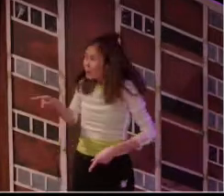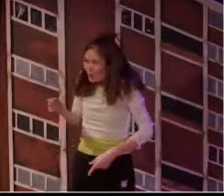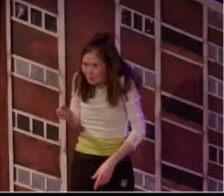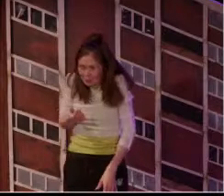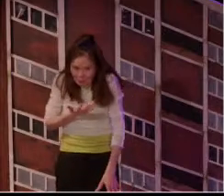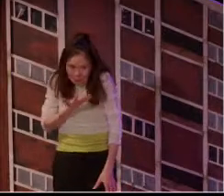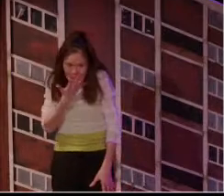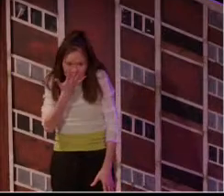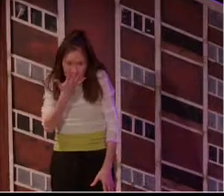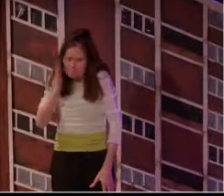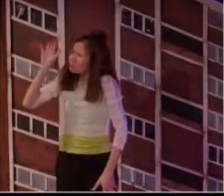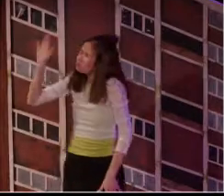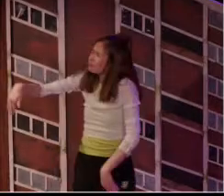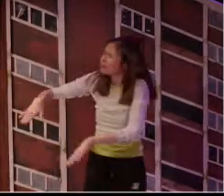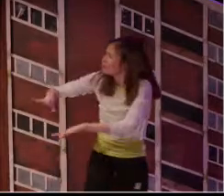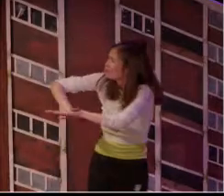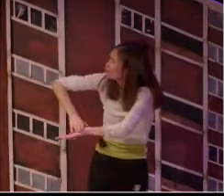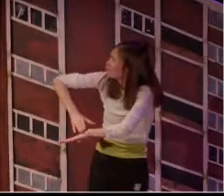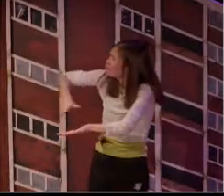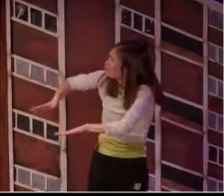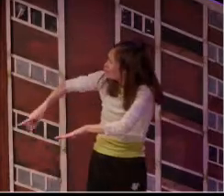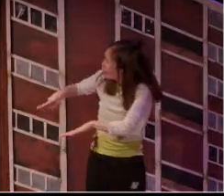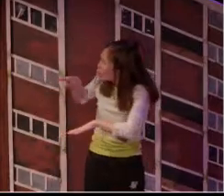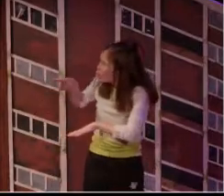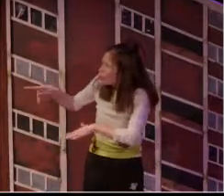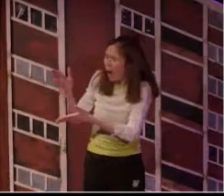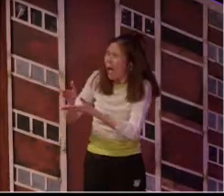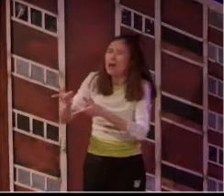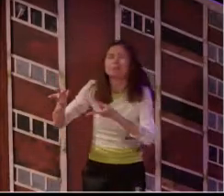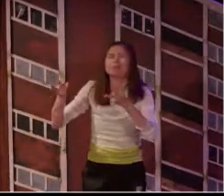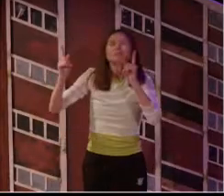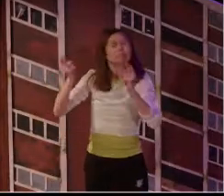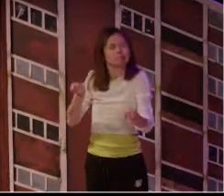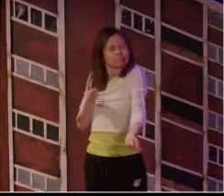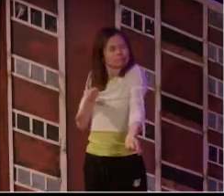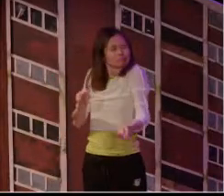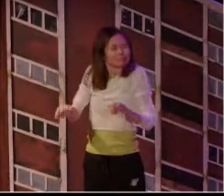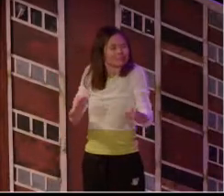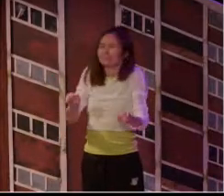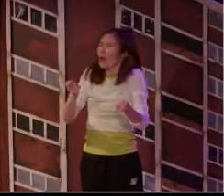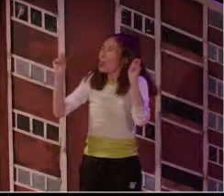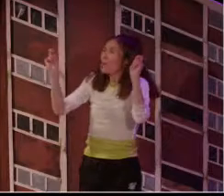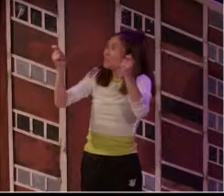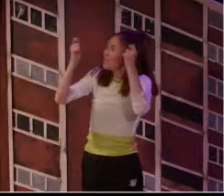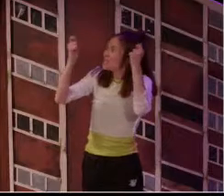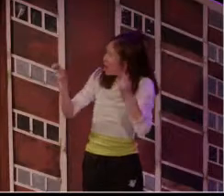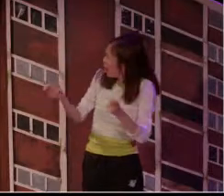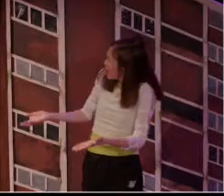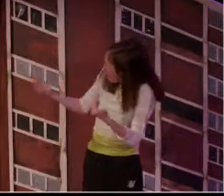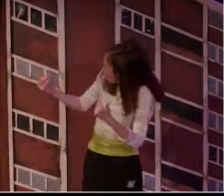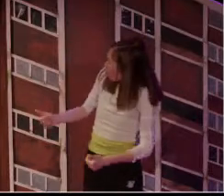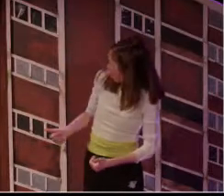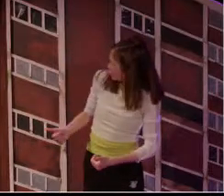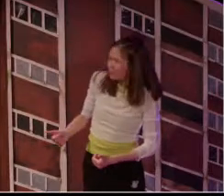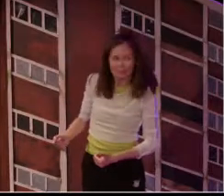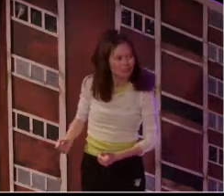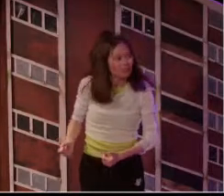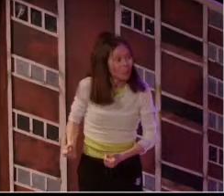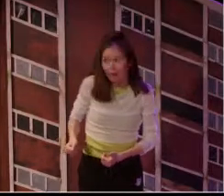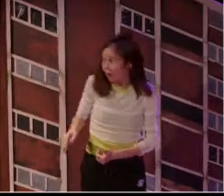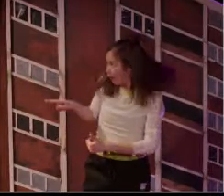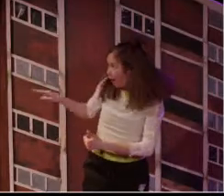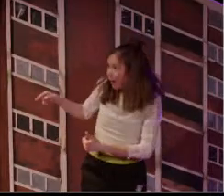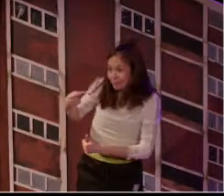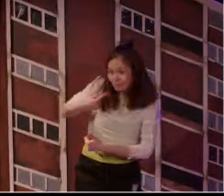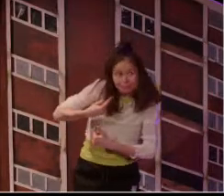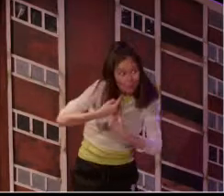shyness. Present yourself as what you are, mistress of the festival. Come on, bid us